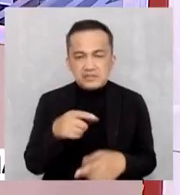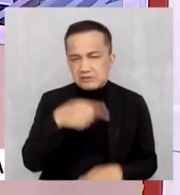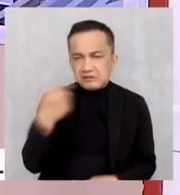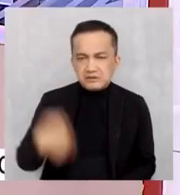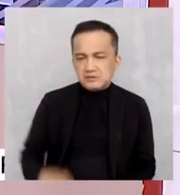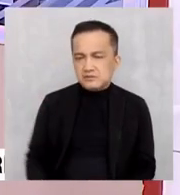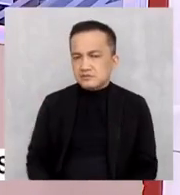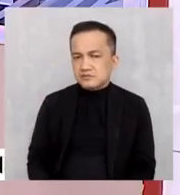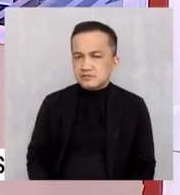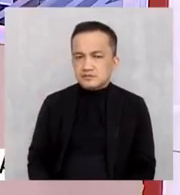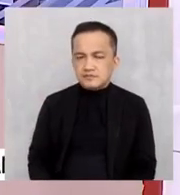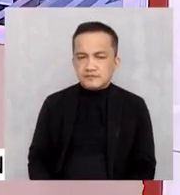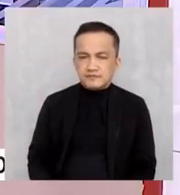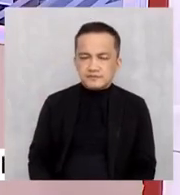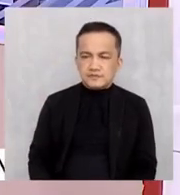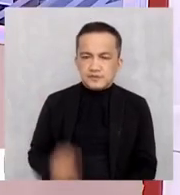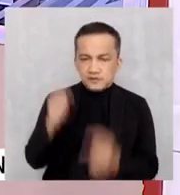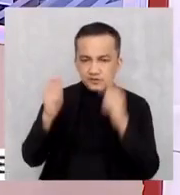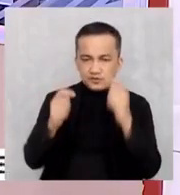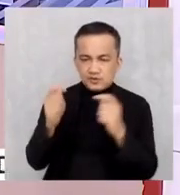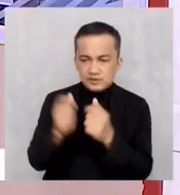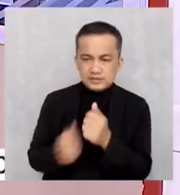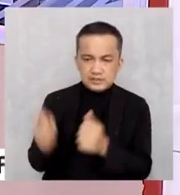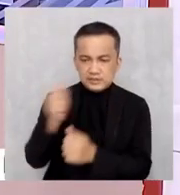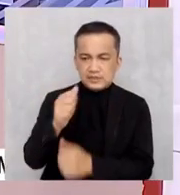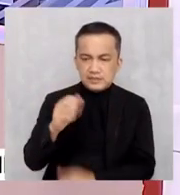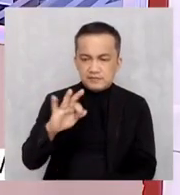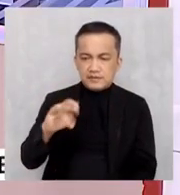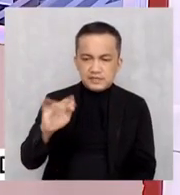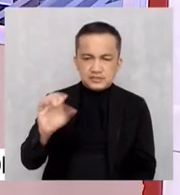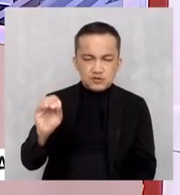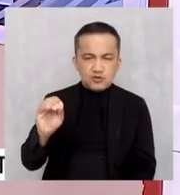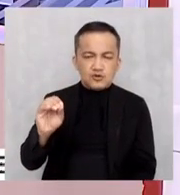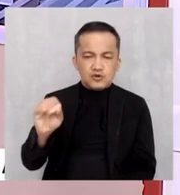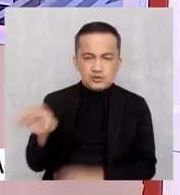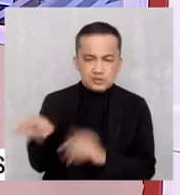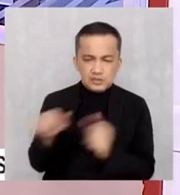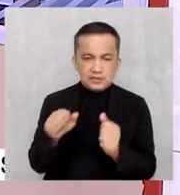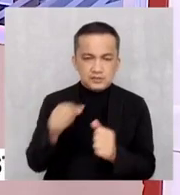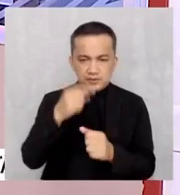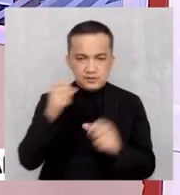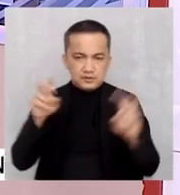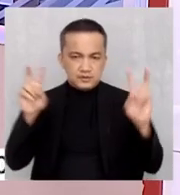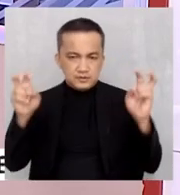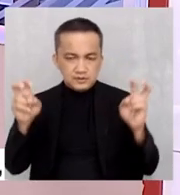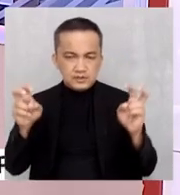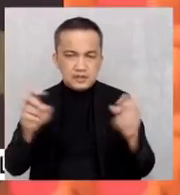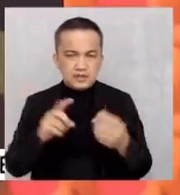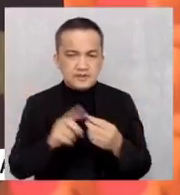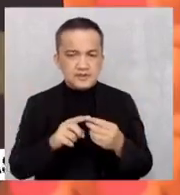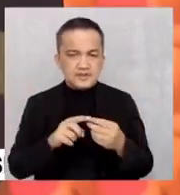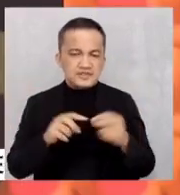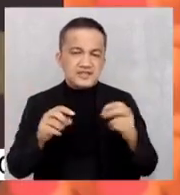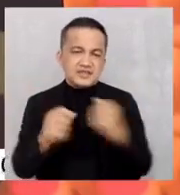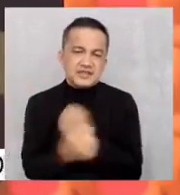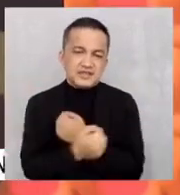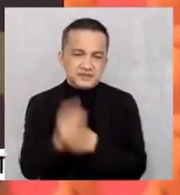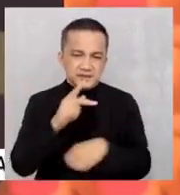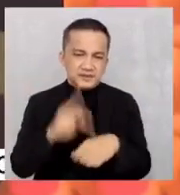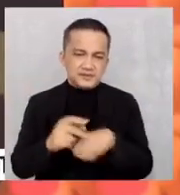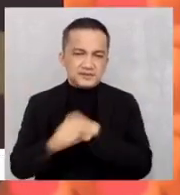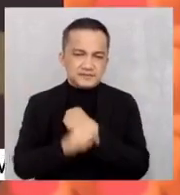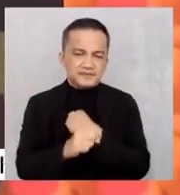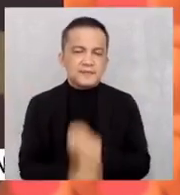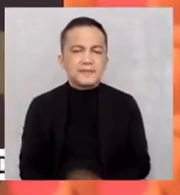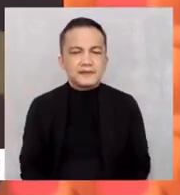Tourism Secretary Cristina Frasco reportedly going on leave amid the controversy surrounding the Love the Philippines campaign. See,